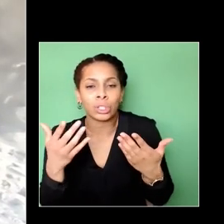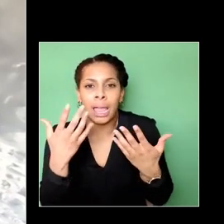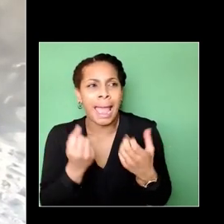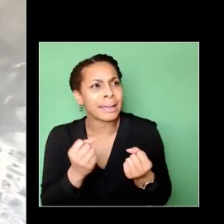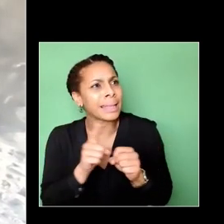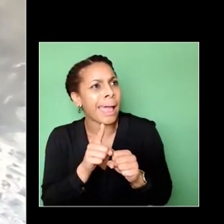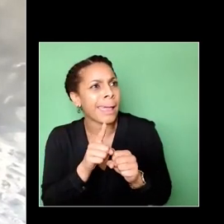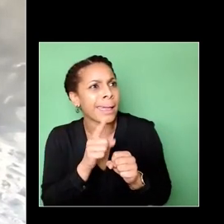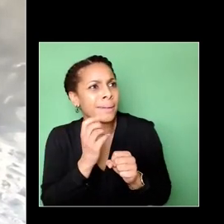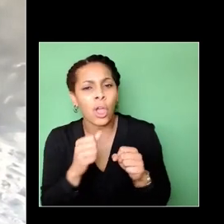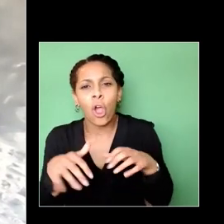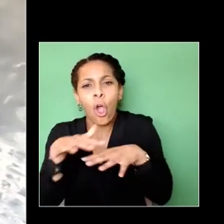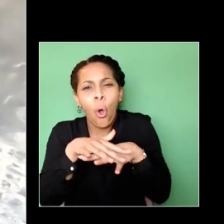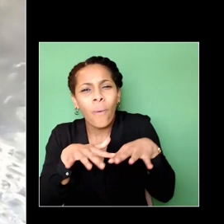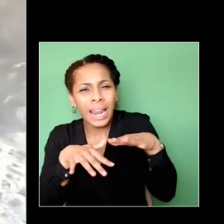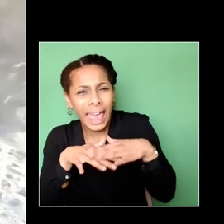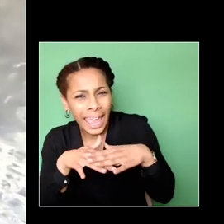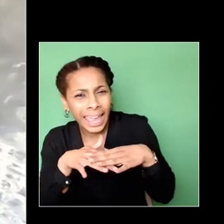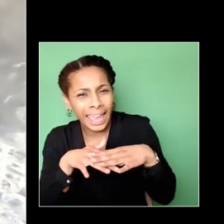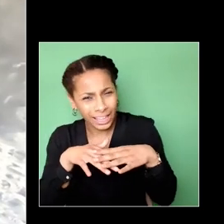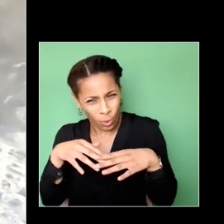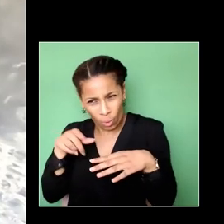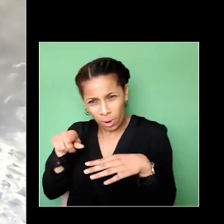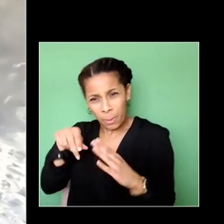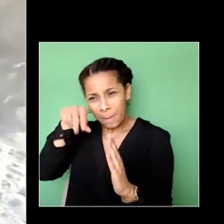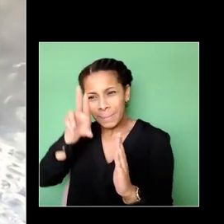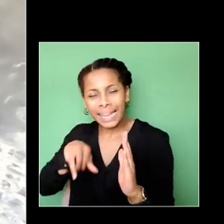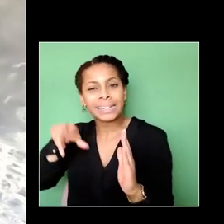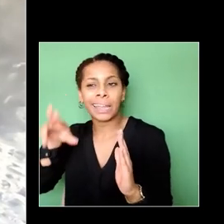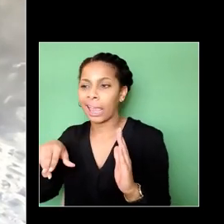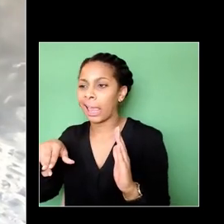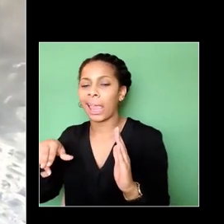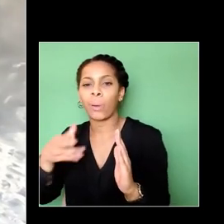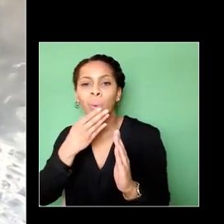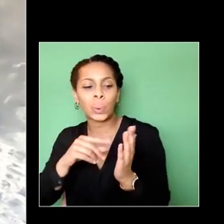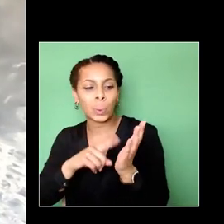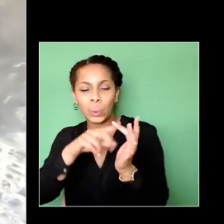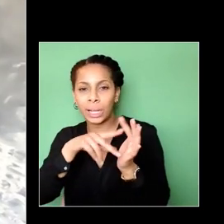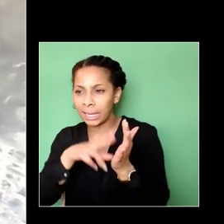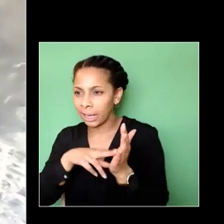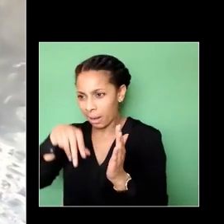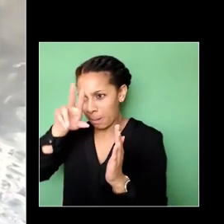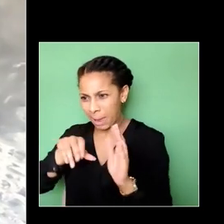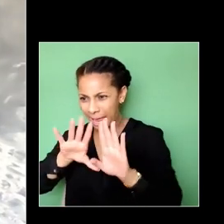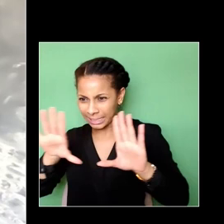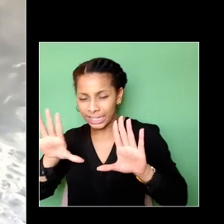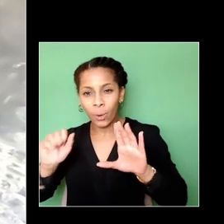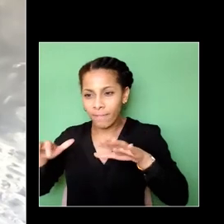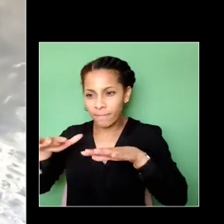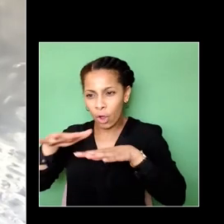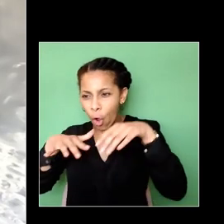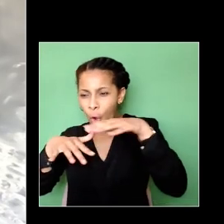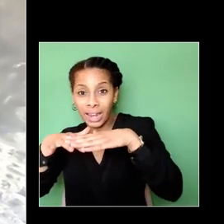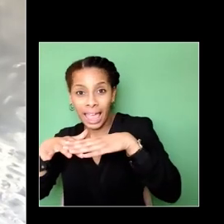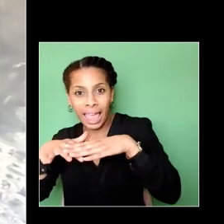mm-hmm. in the same way that maybe with painting on linen, certainly, it's an overlaying. The painting, the writing